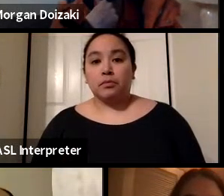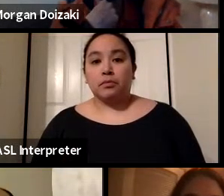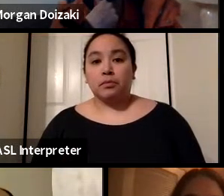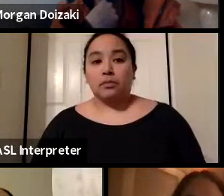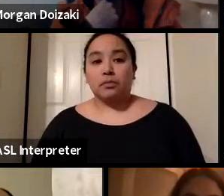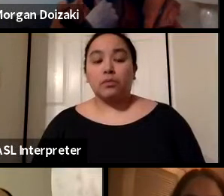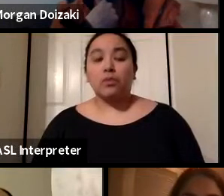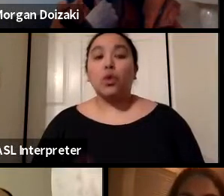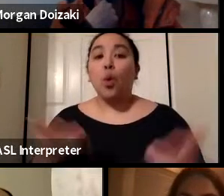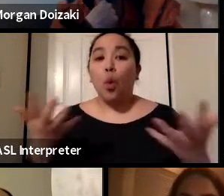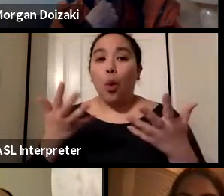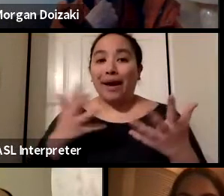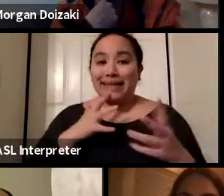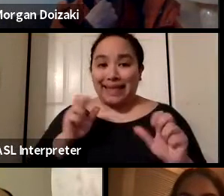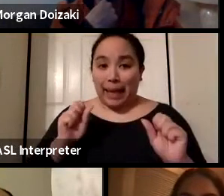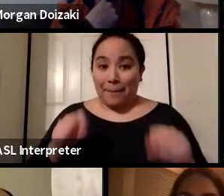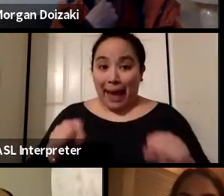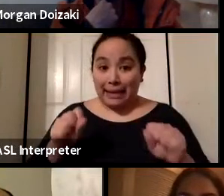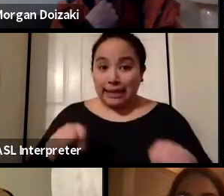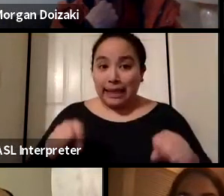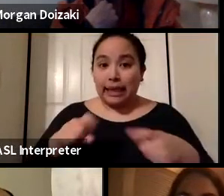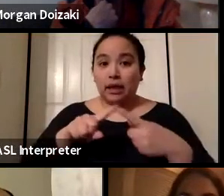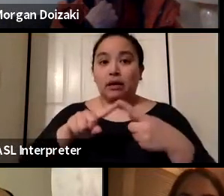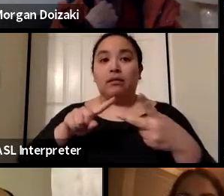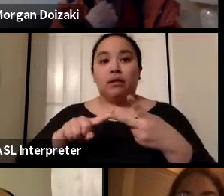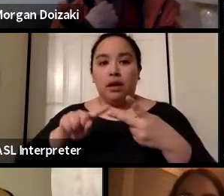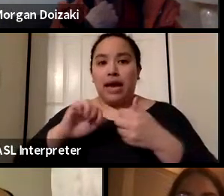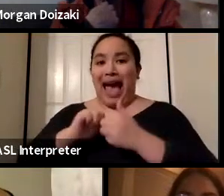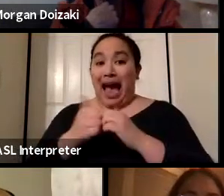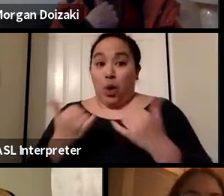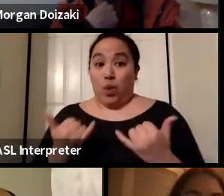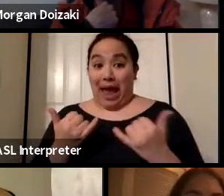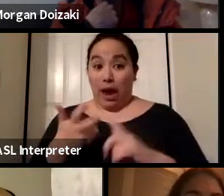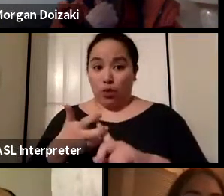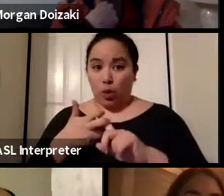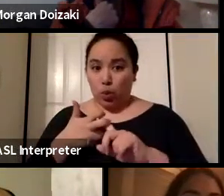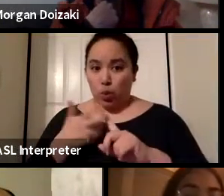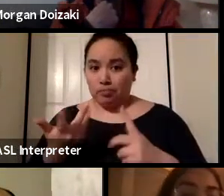What's the capacity and how are you recruiting now? Those are the questions.